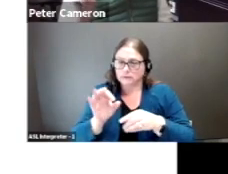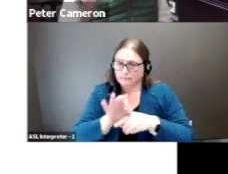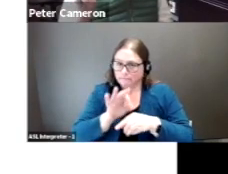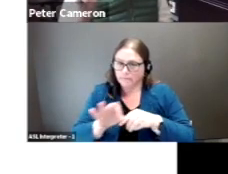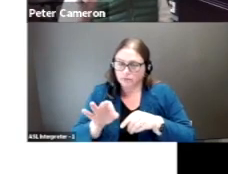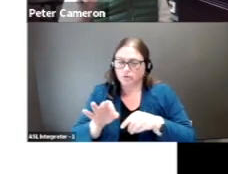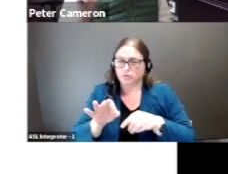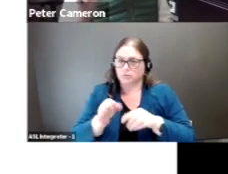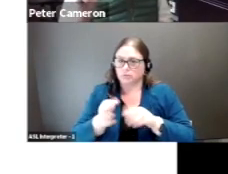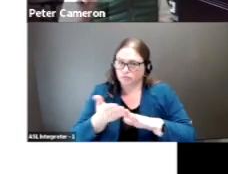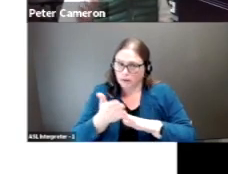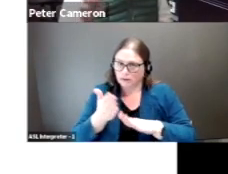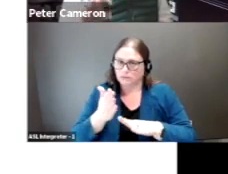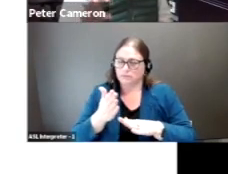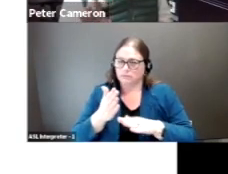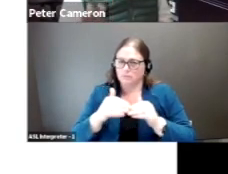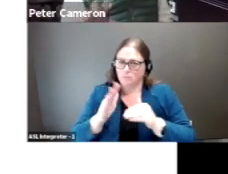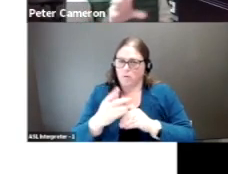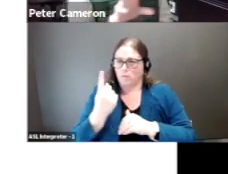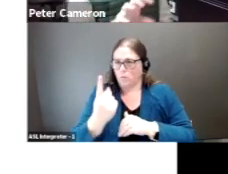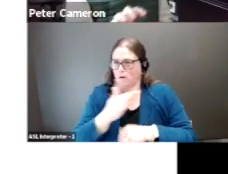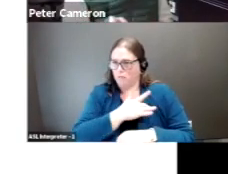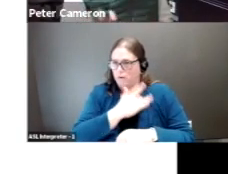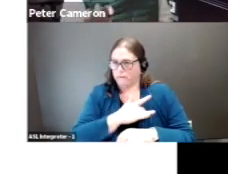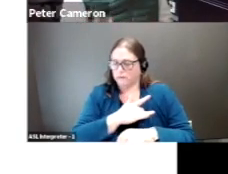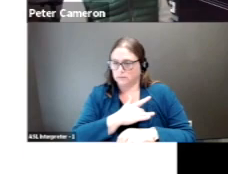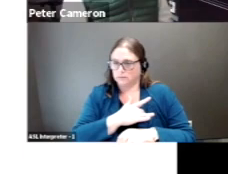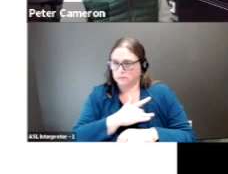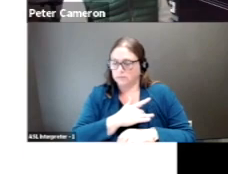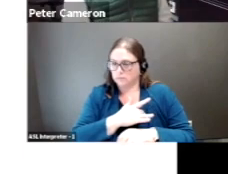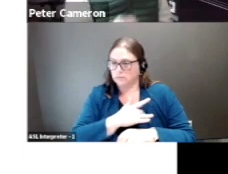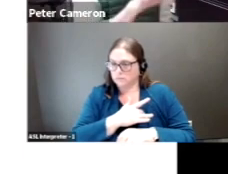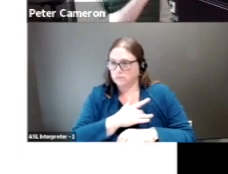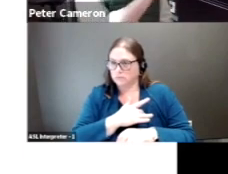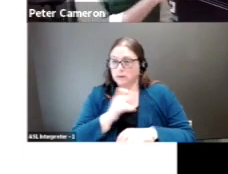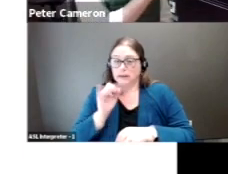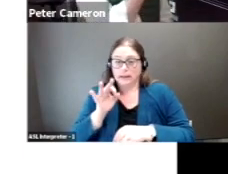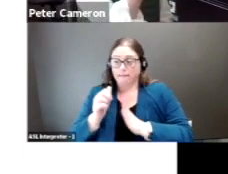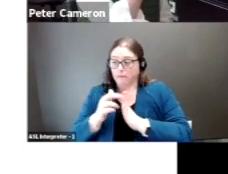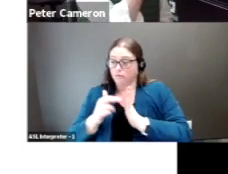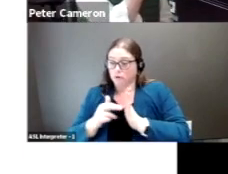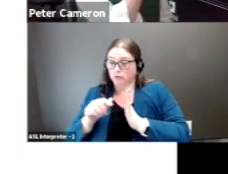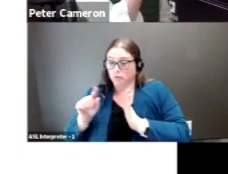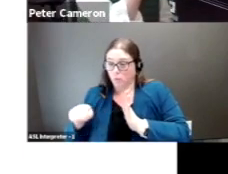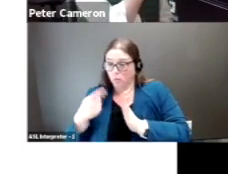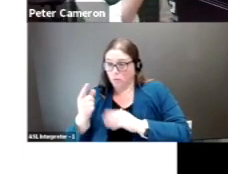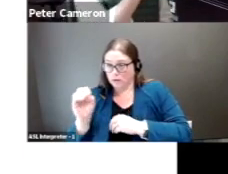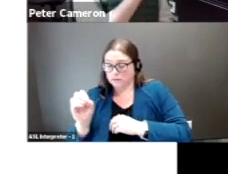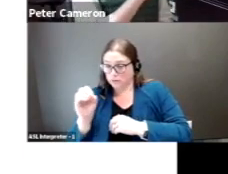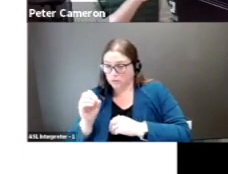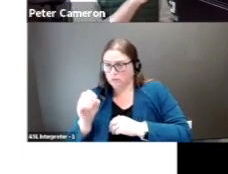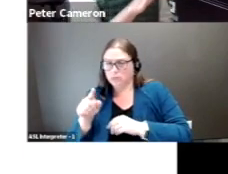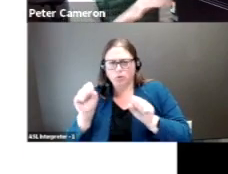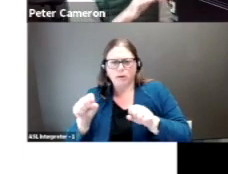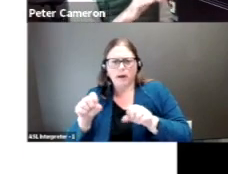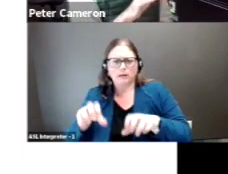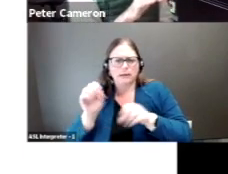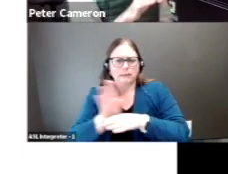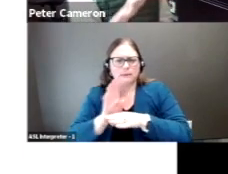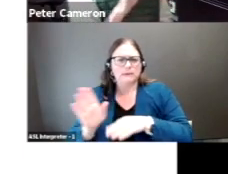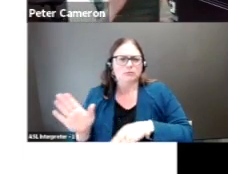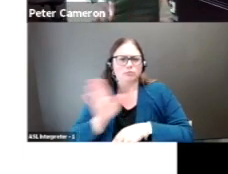province. You can still do any business you want. If you're registered in Ontario, you can still do business across the country,